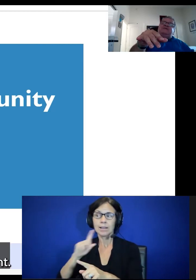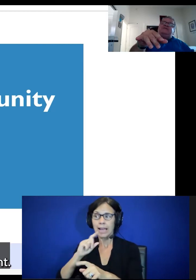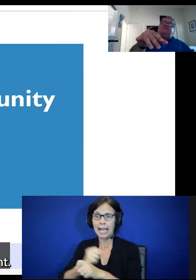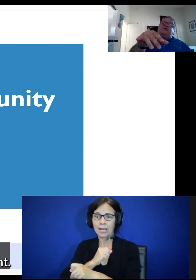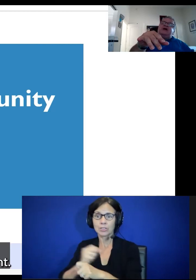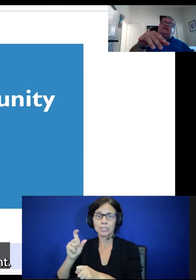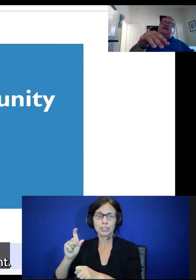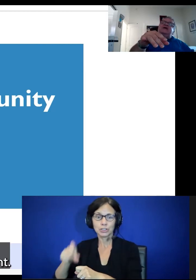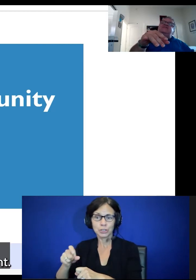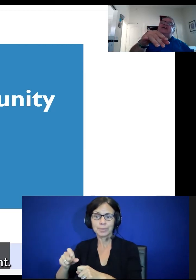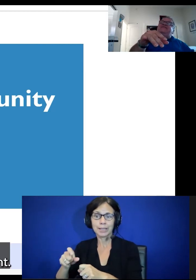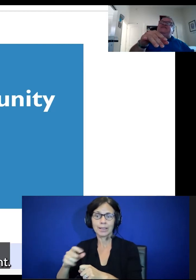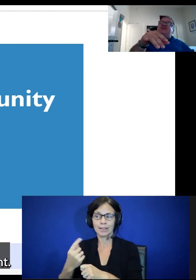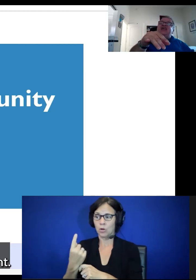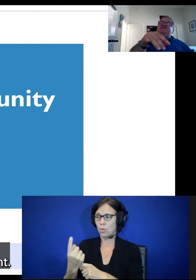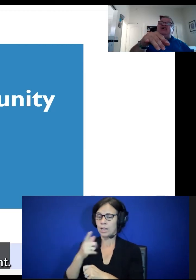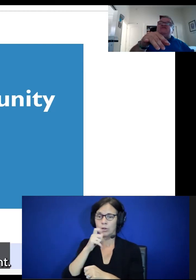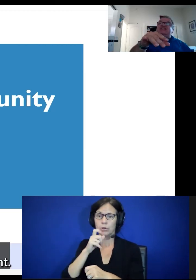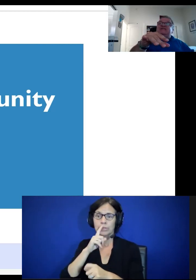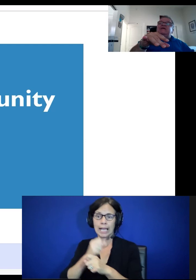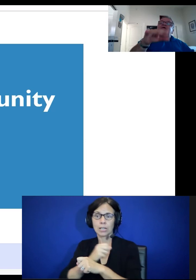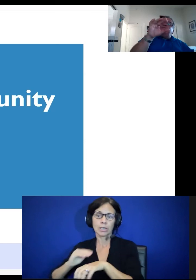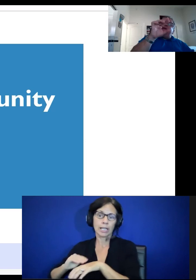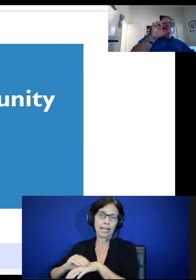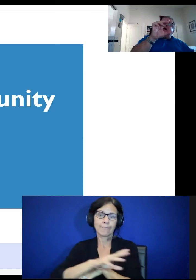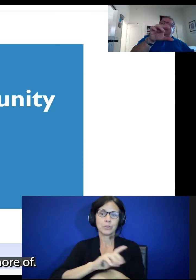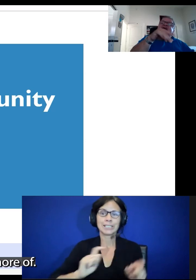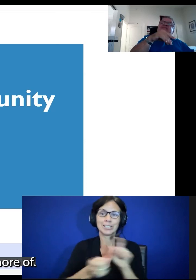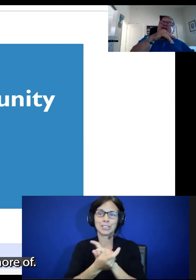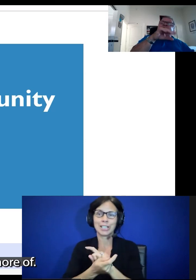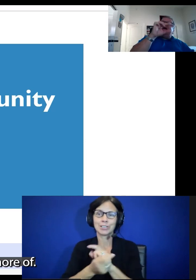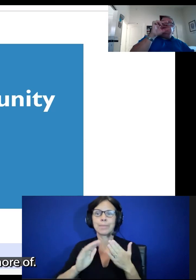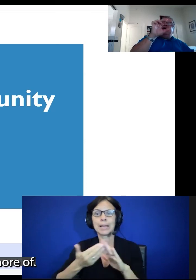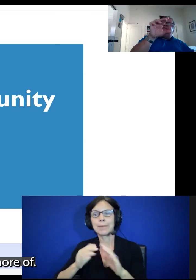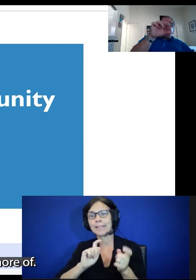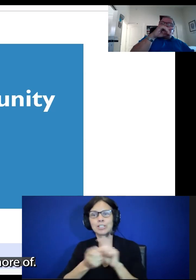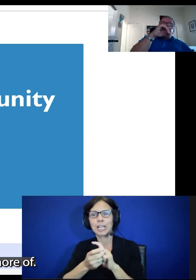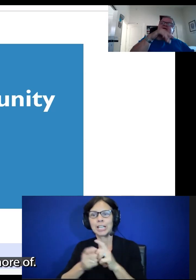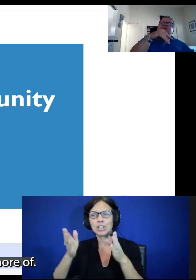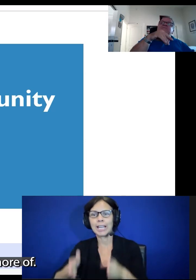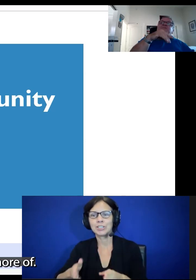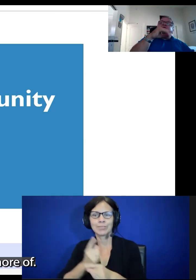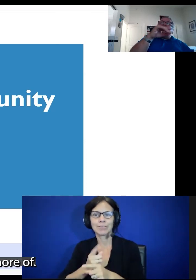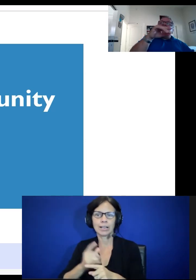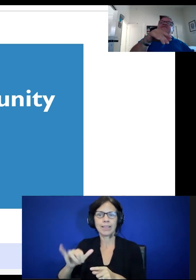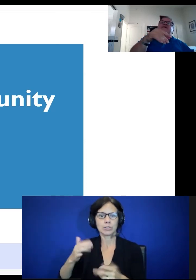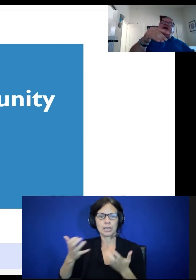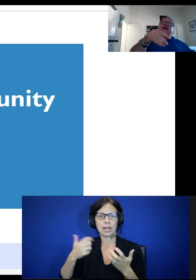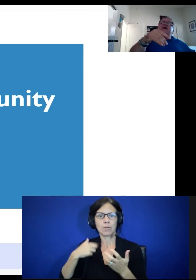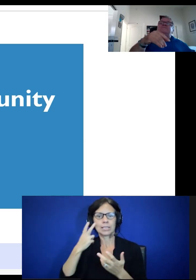actually should be the one that's the change agent, and that's what I'd like to see more